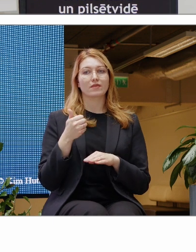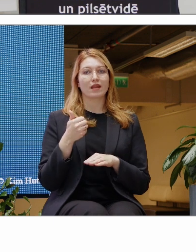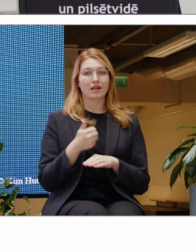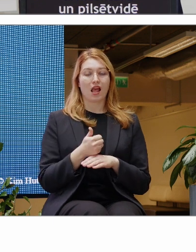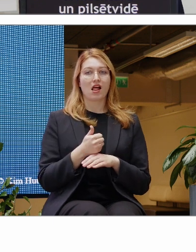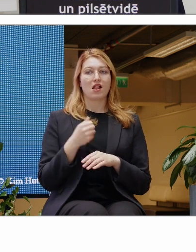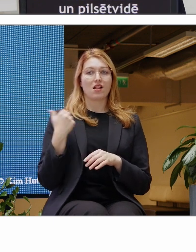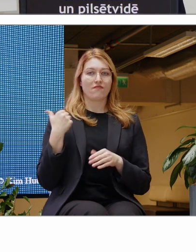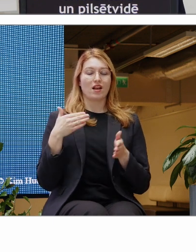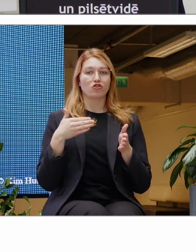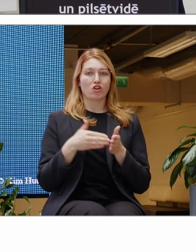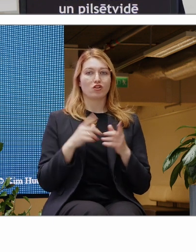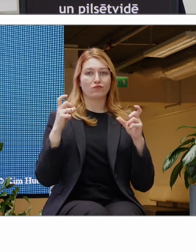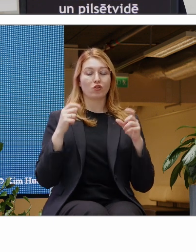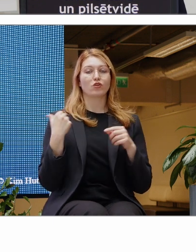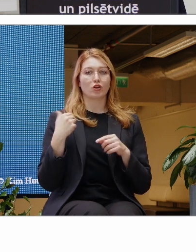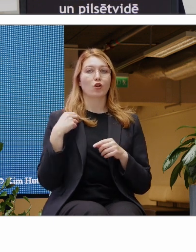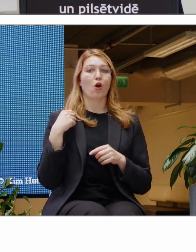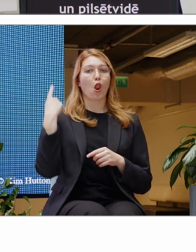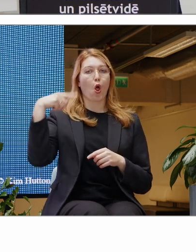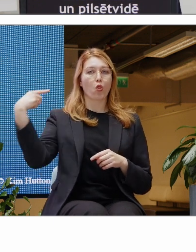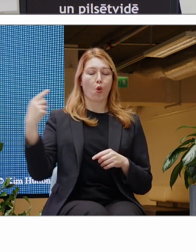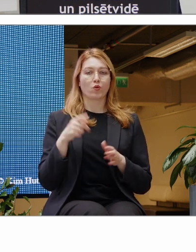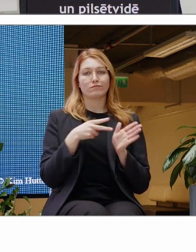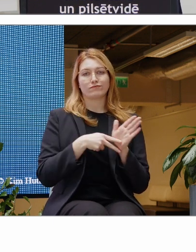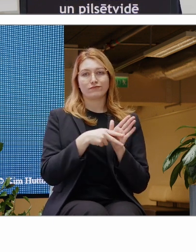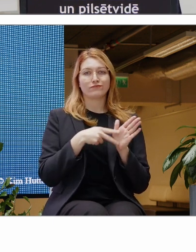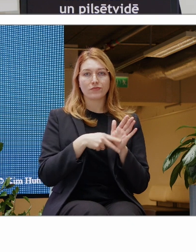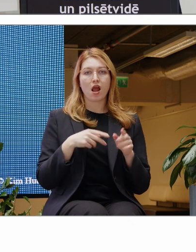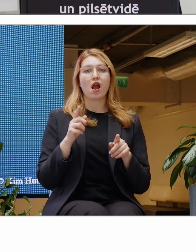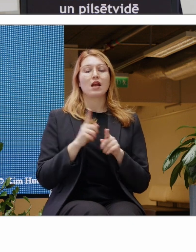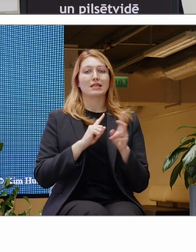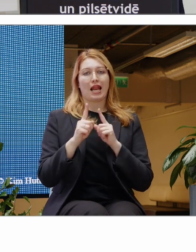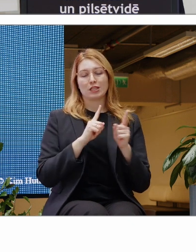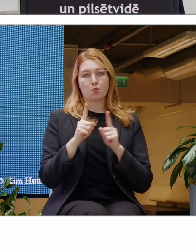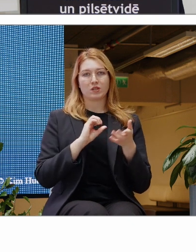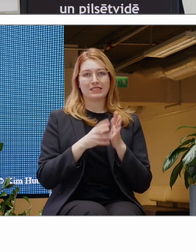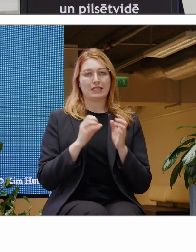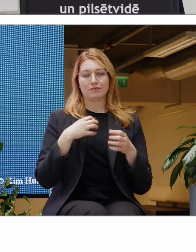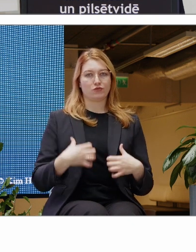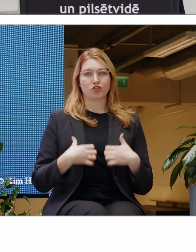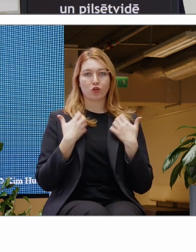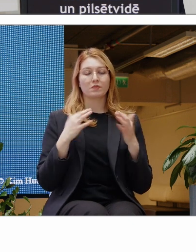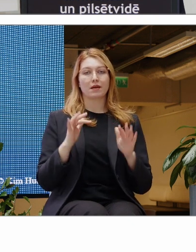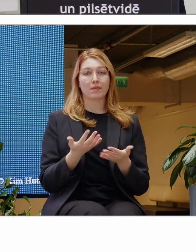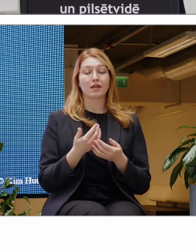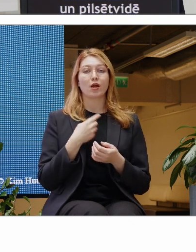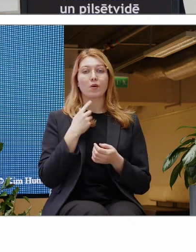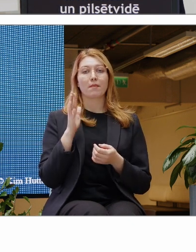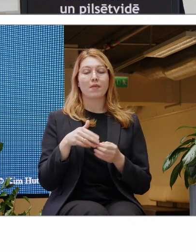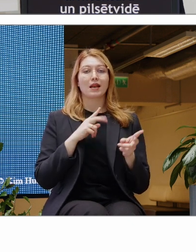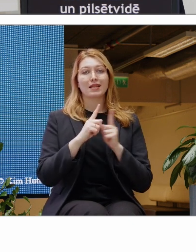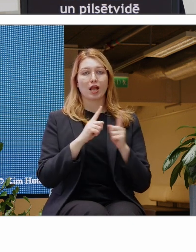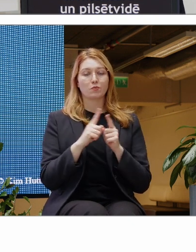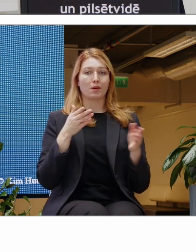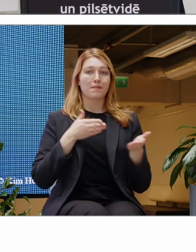is from London. This is our trains. We have a terrible transport system. What I'd like to talk a little bit about is the transport accessibility